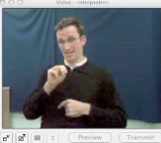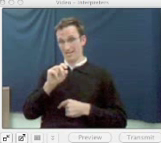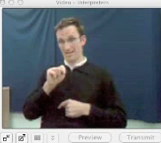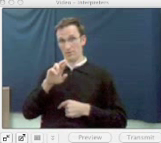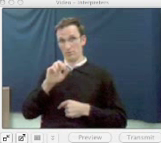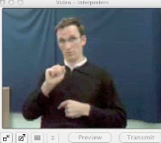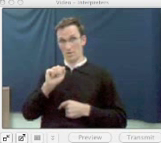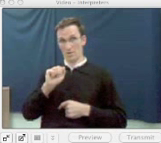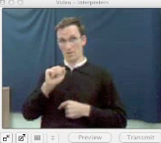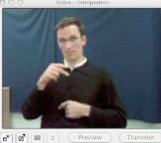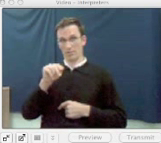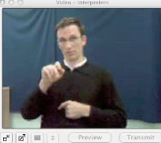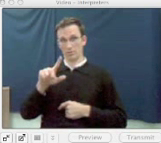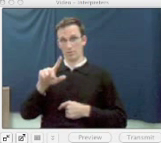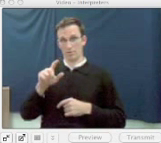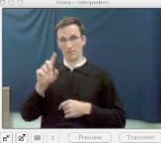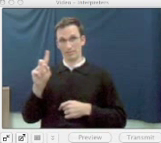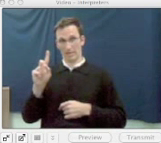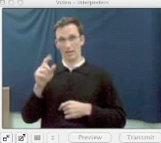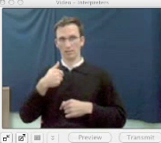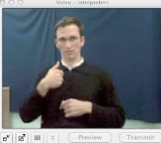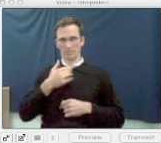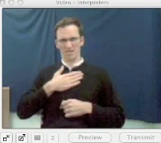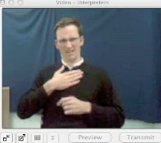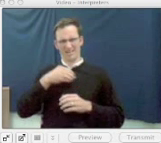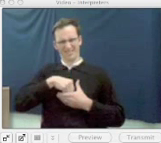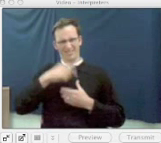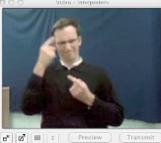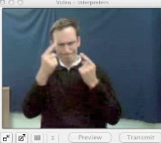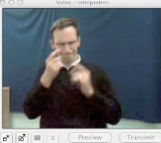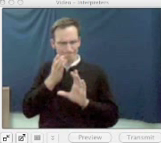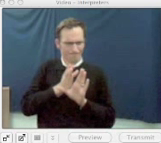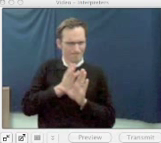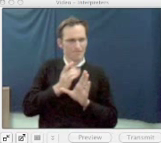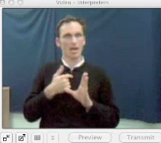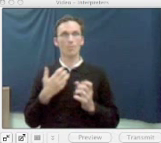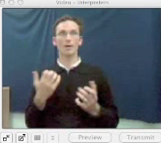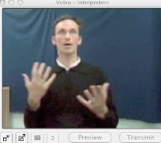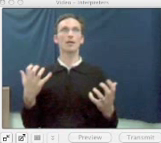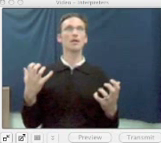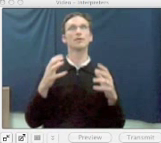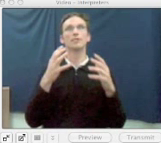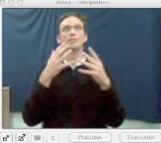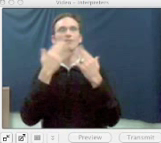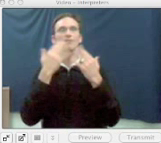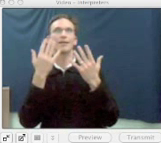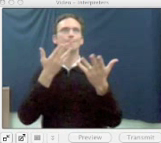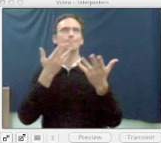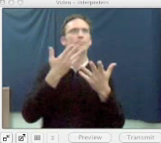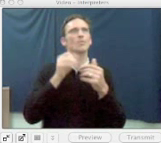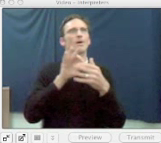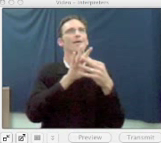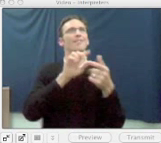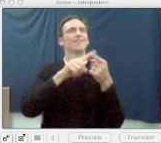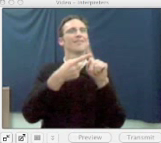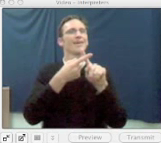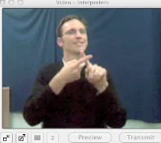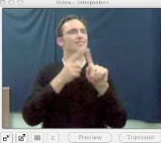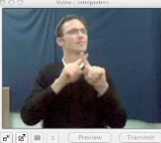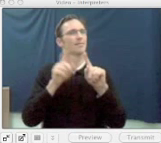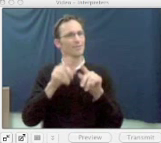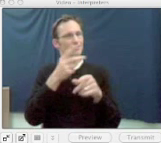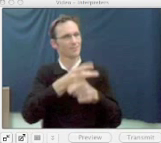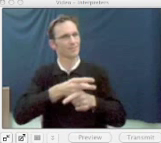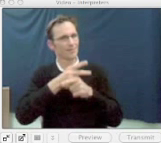because they want to be liked or because they want to have friends, etc. We need to work, I think, as a profession generally on our own intrapersonal